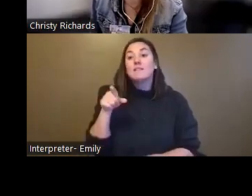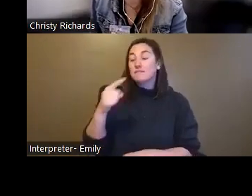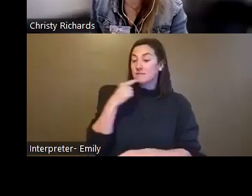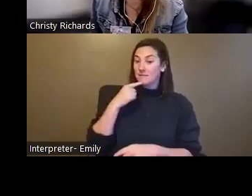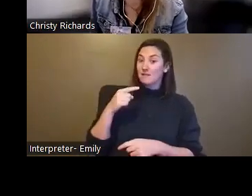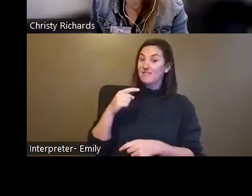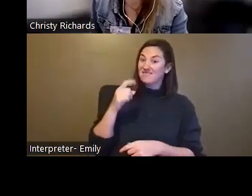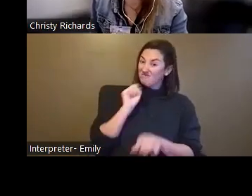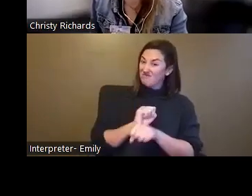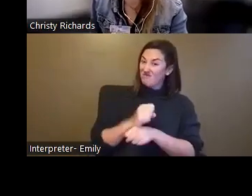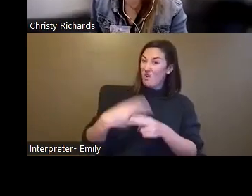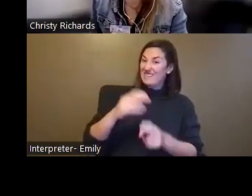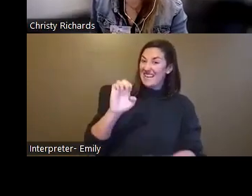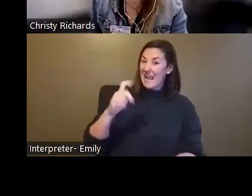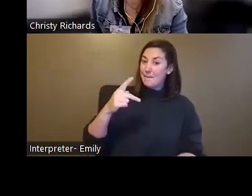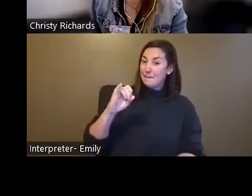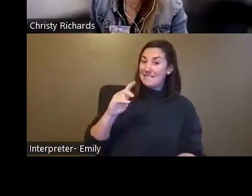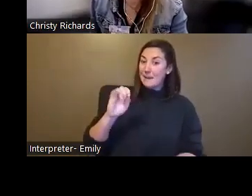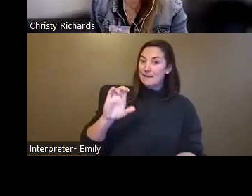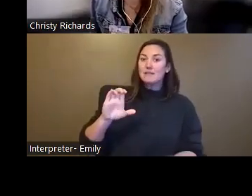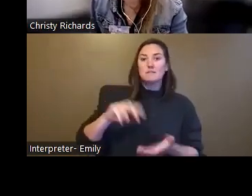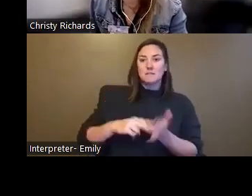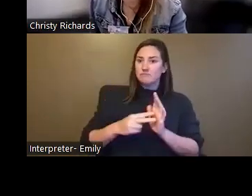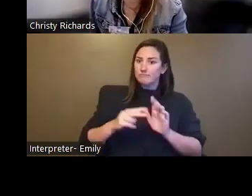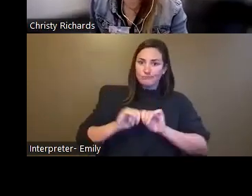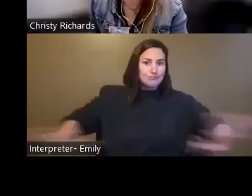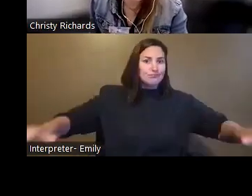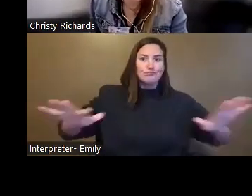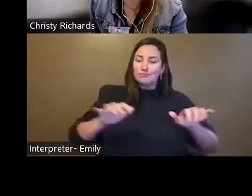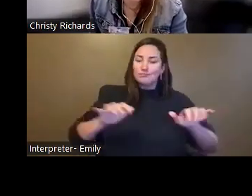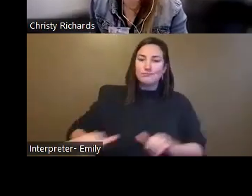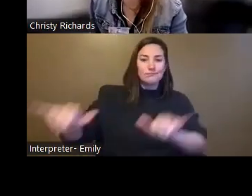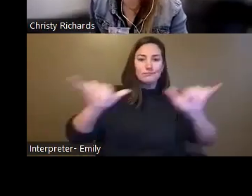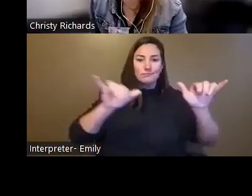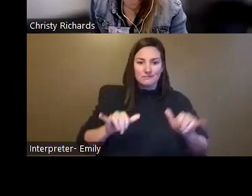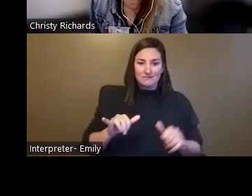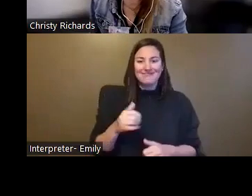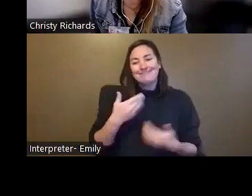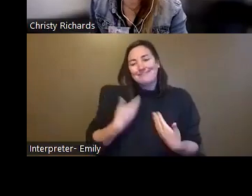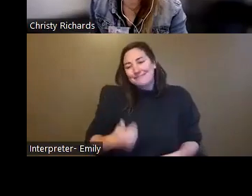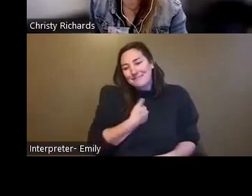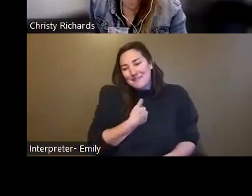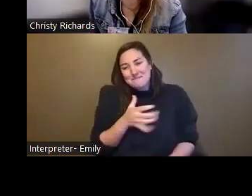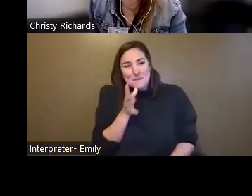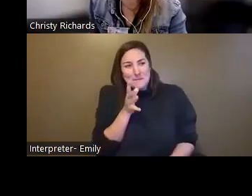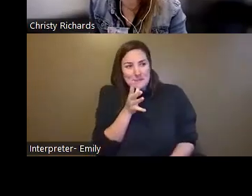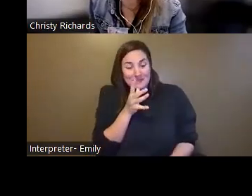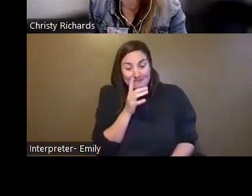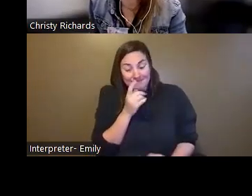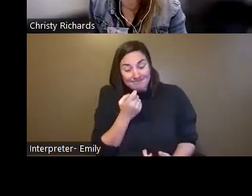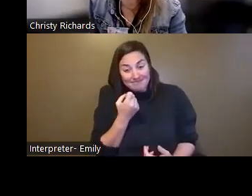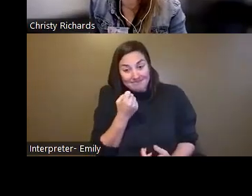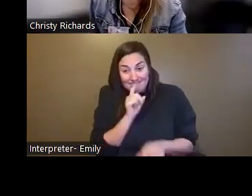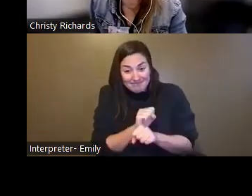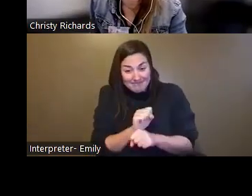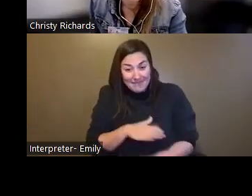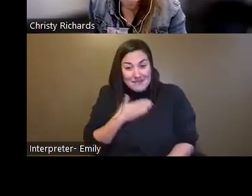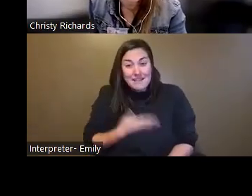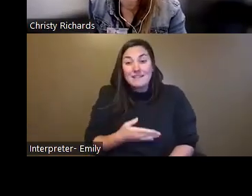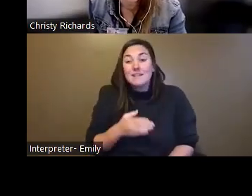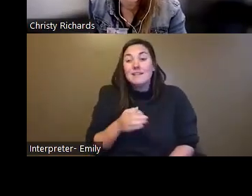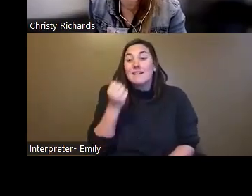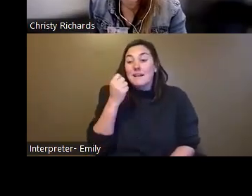an epidemic, which is frightening. As a mom, what upsets me is that 2/3 of youth in the US who